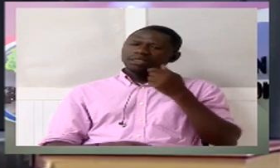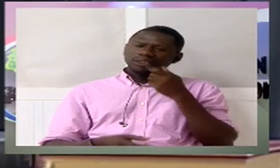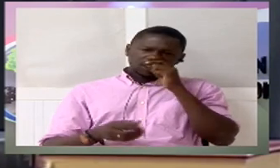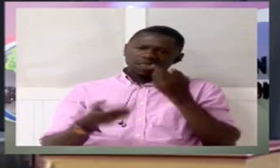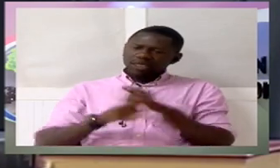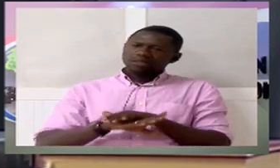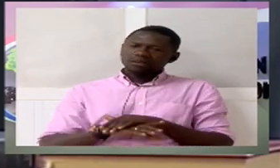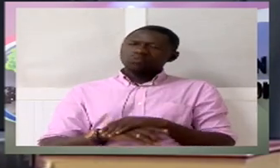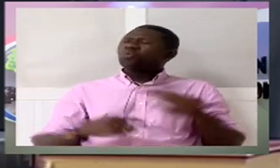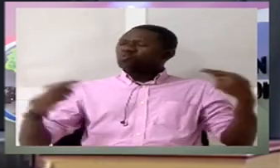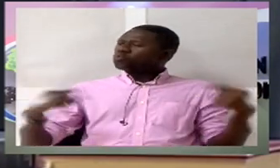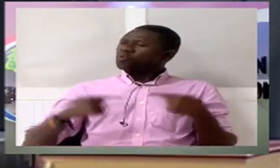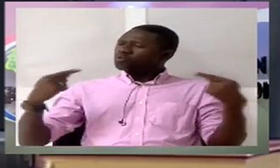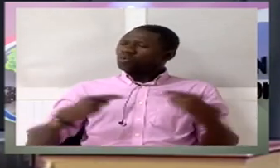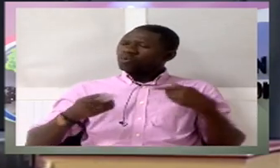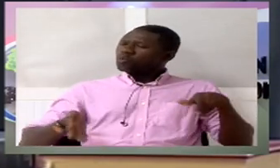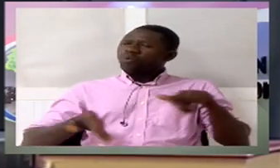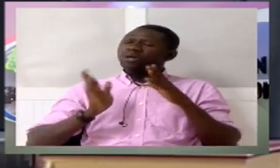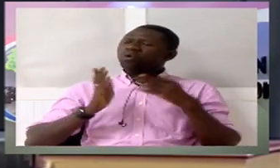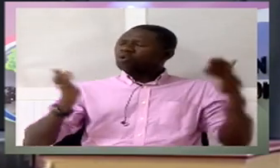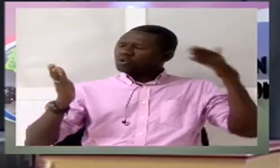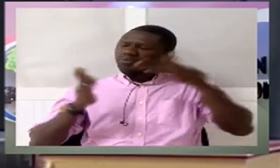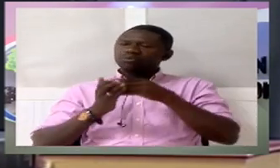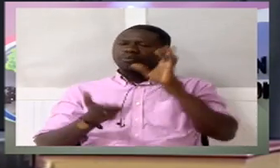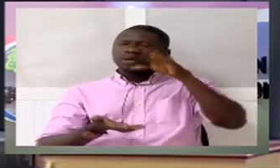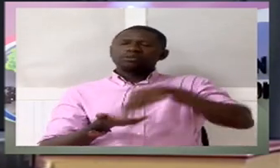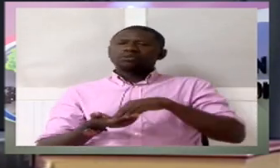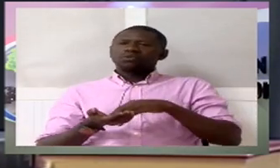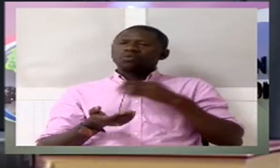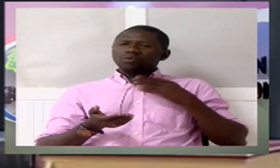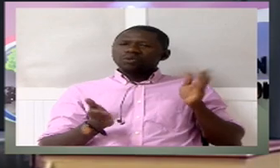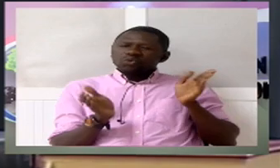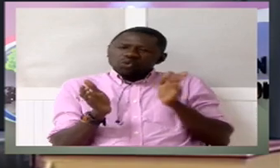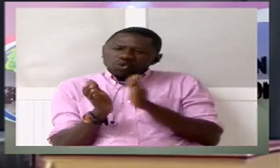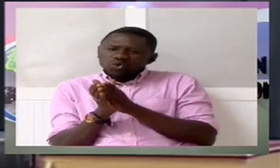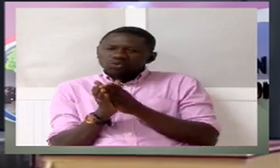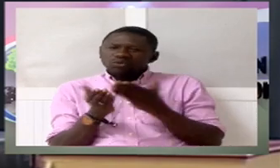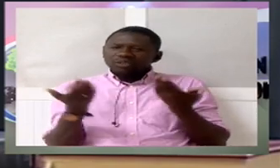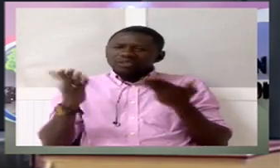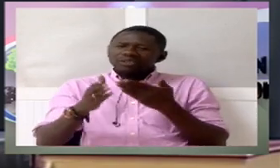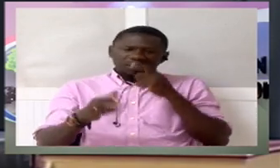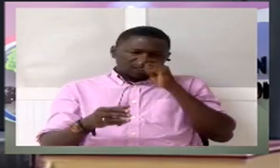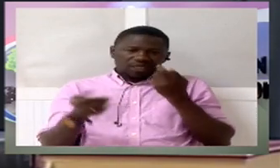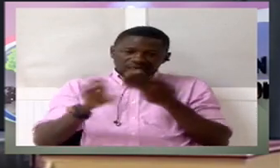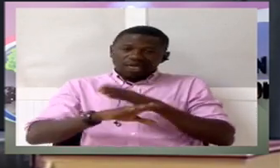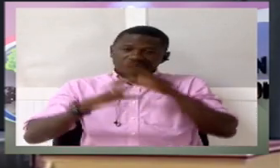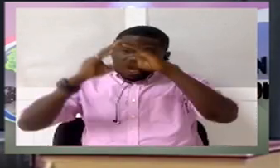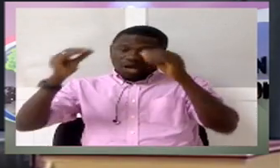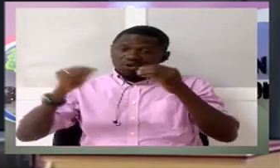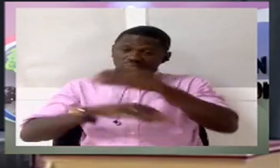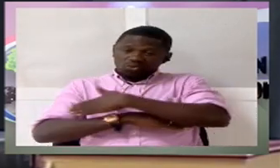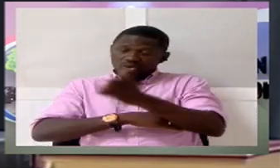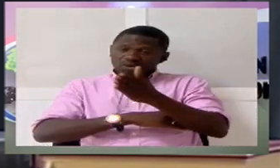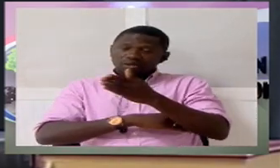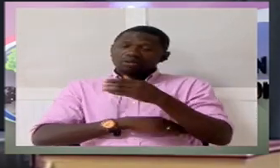way to Banjul. Futata biri mutuari dala. When we got close to the door, the mutuari door. Na Baba la tight friend do ye ka fa kuru